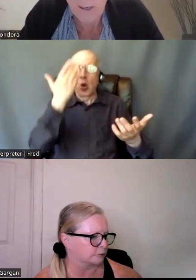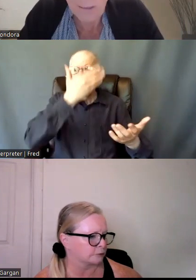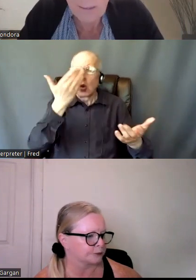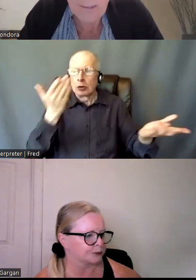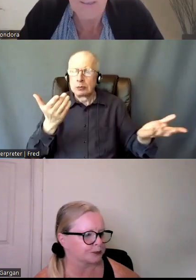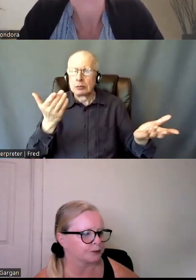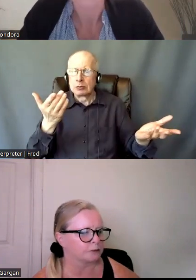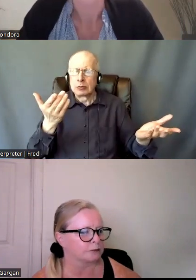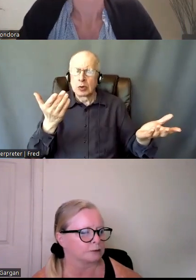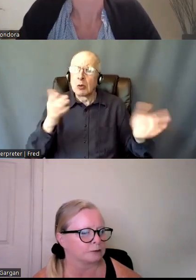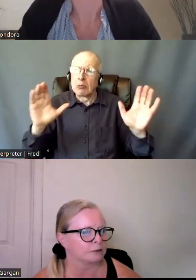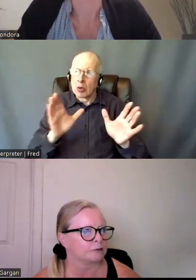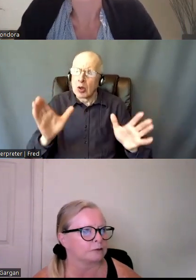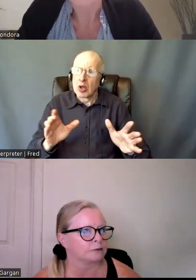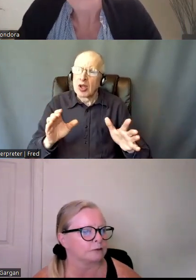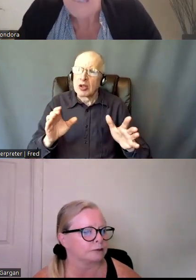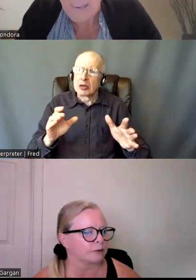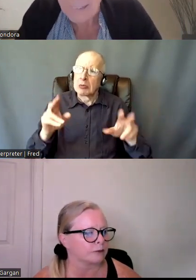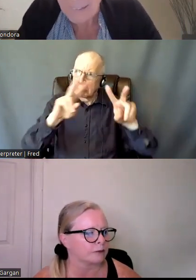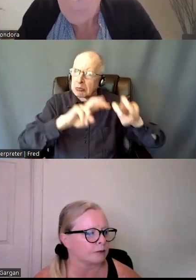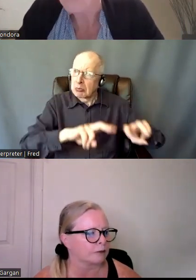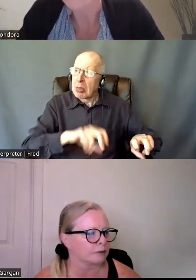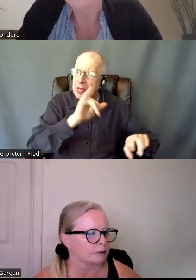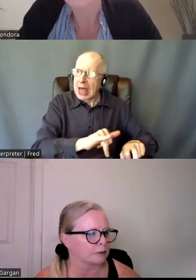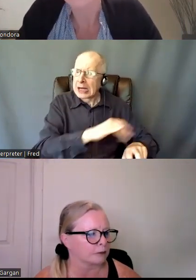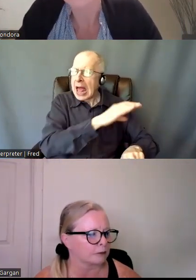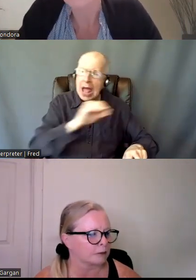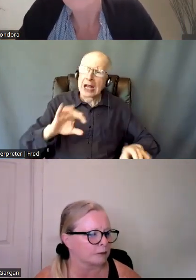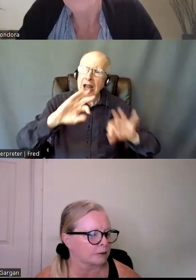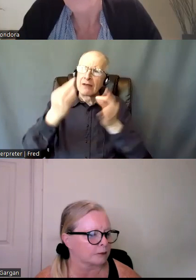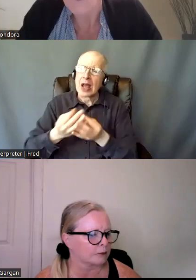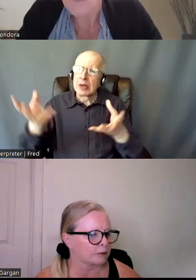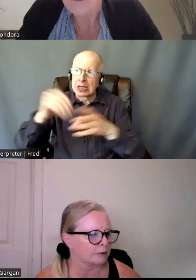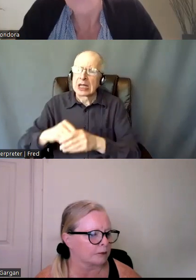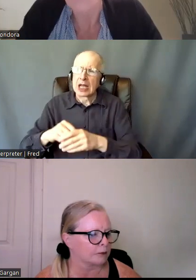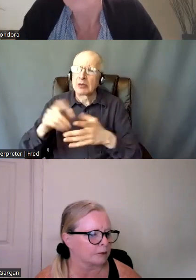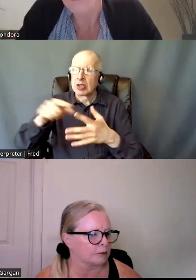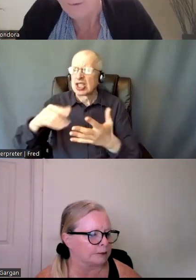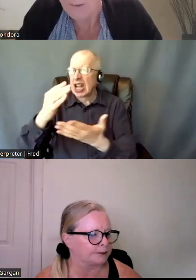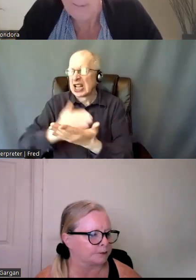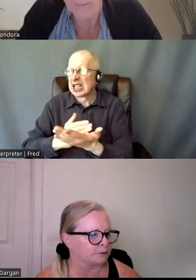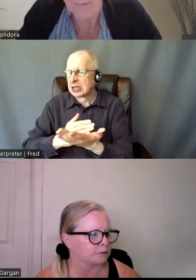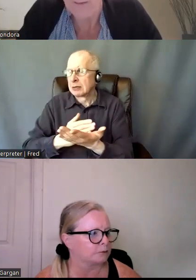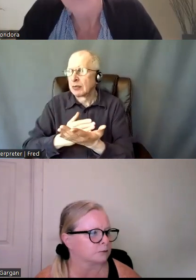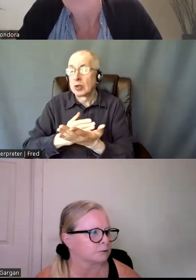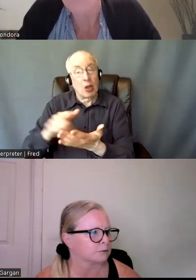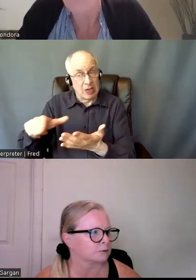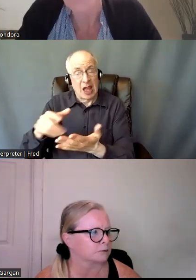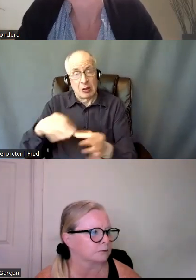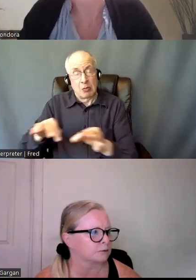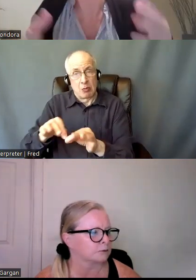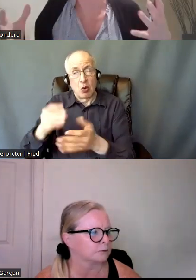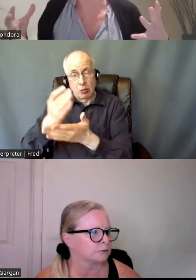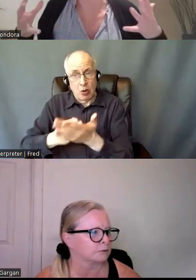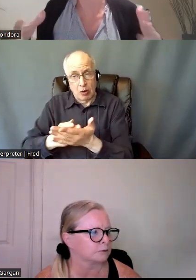engagement checklist. Because as I said, coming full circle, family engagement is a critical component of